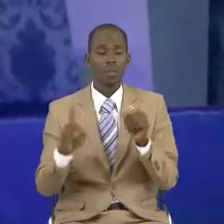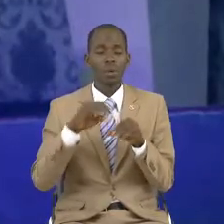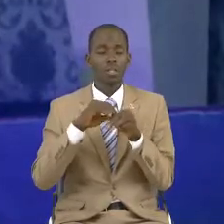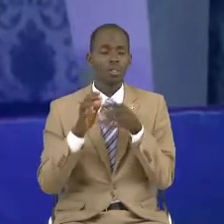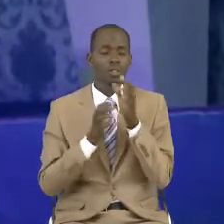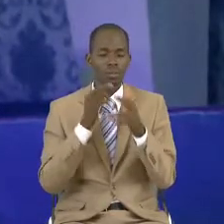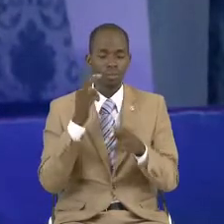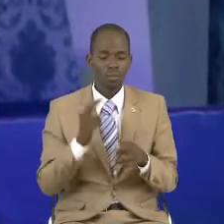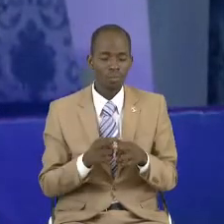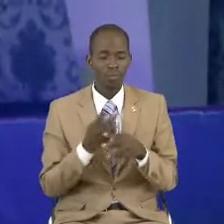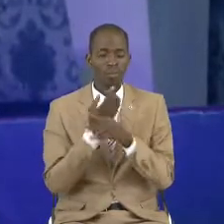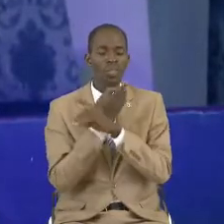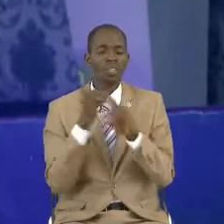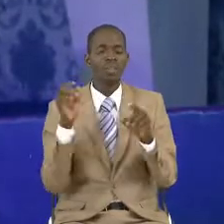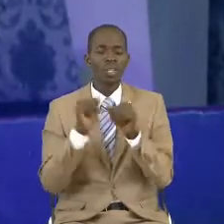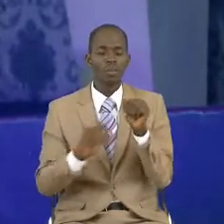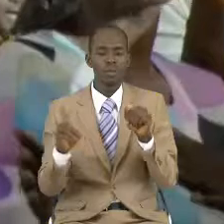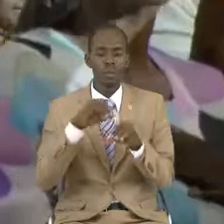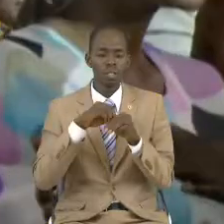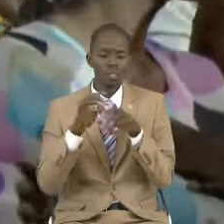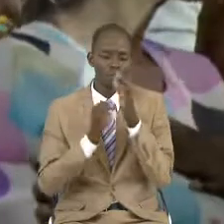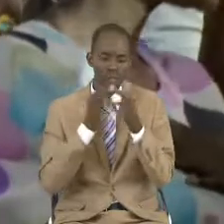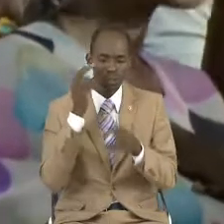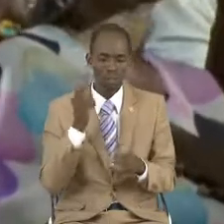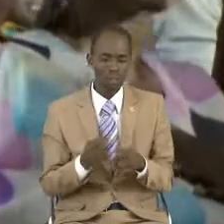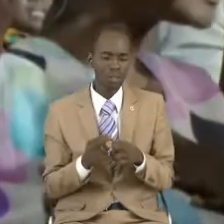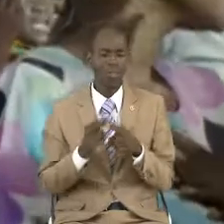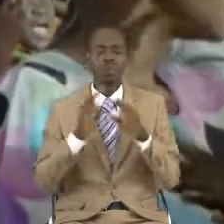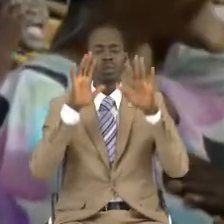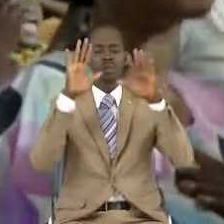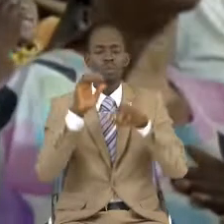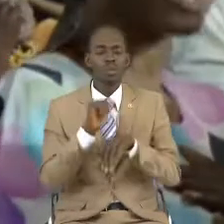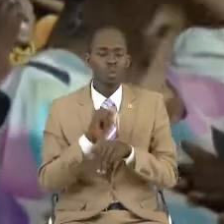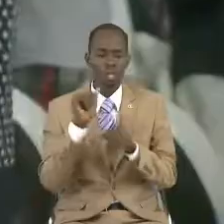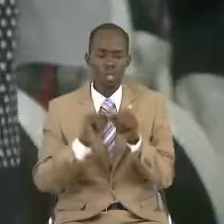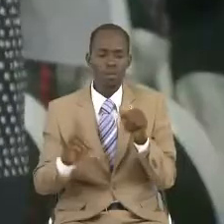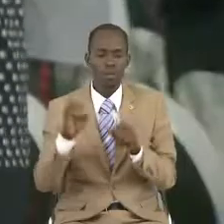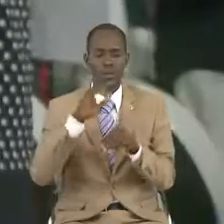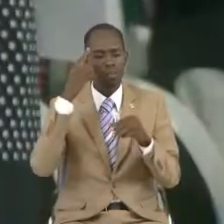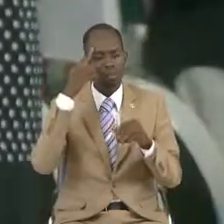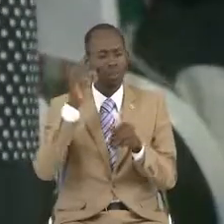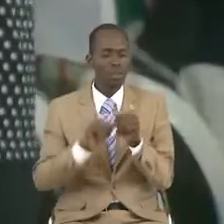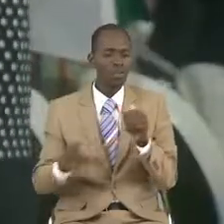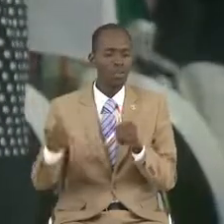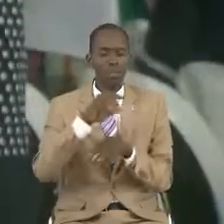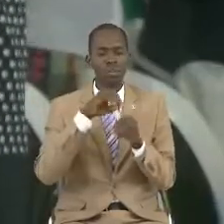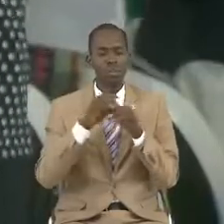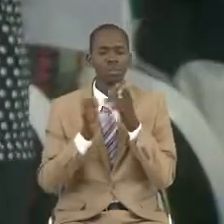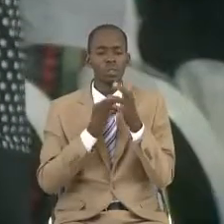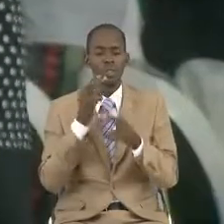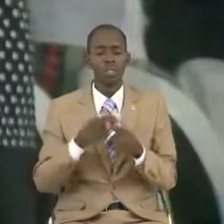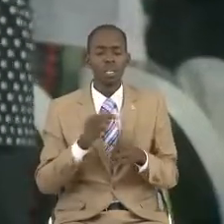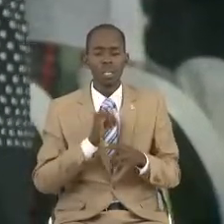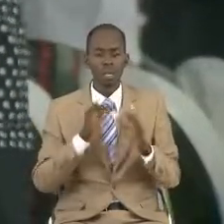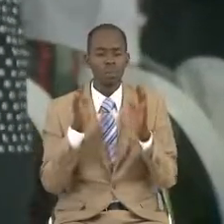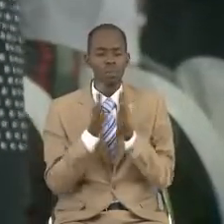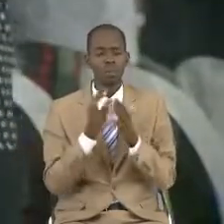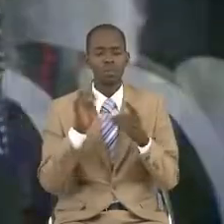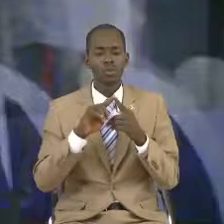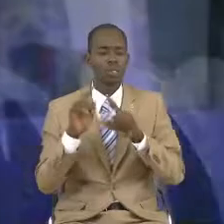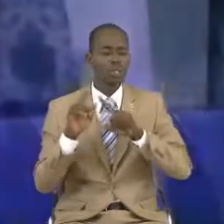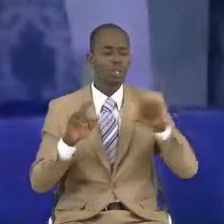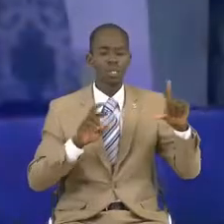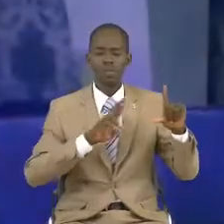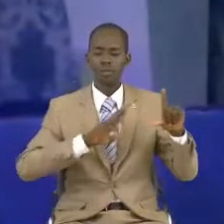deliverance everywhere miracle everywhere for everyone i pray lord to the left to the right to the